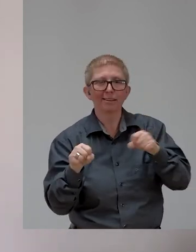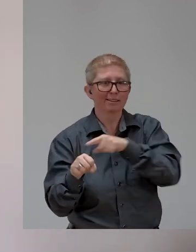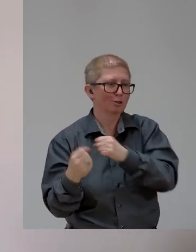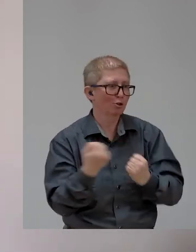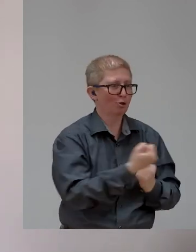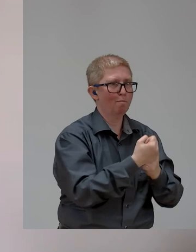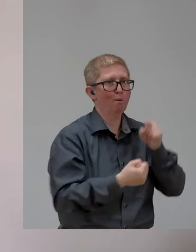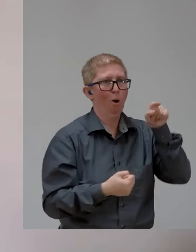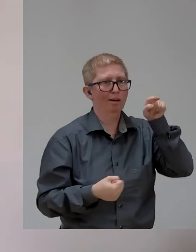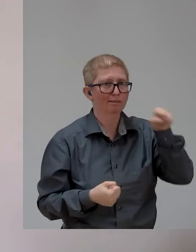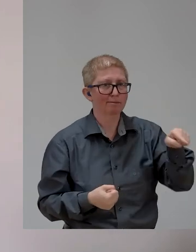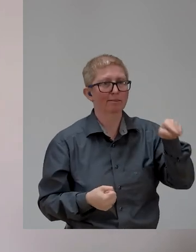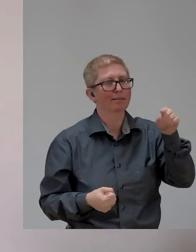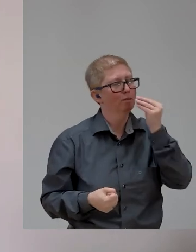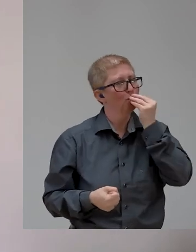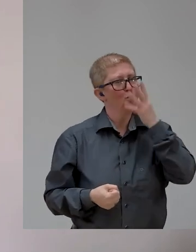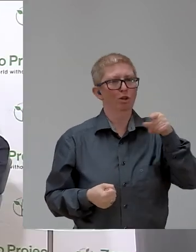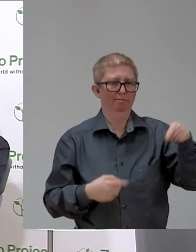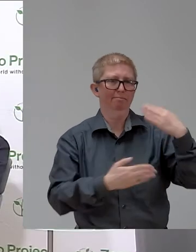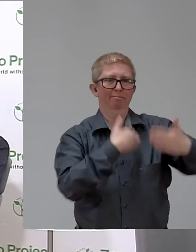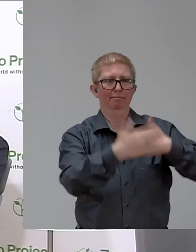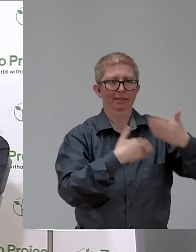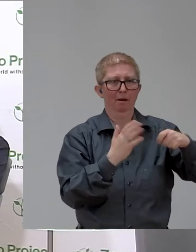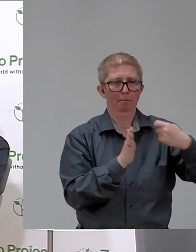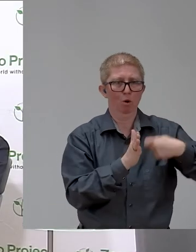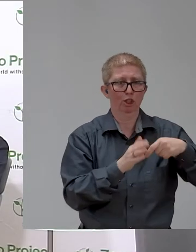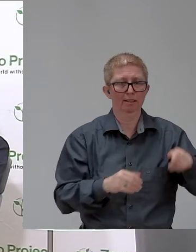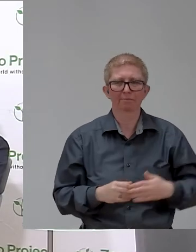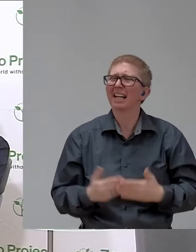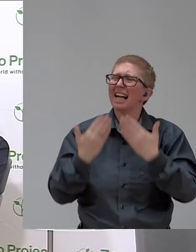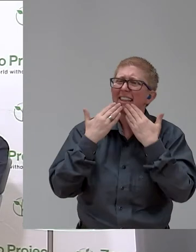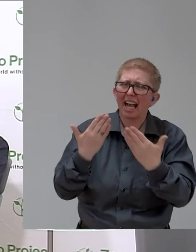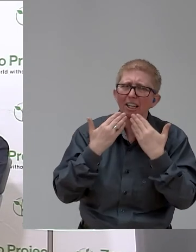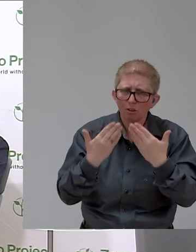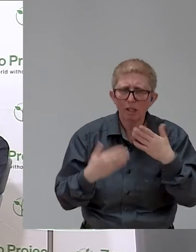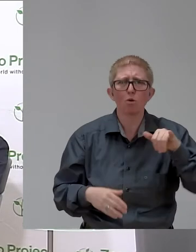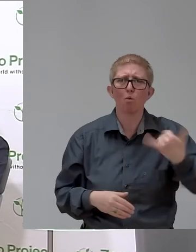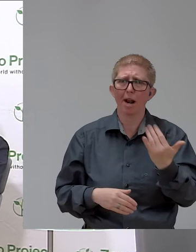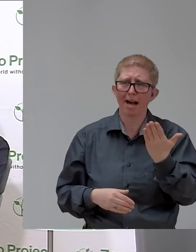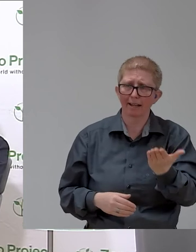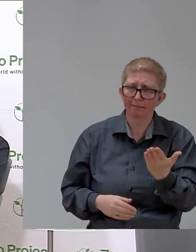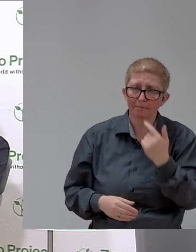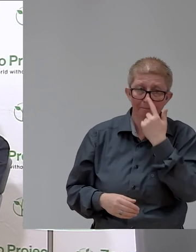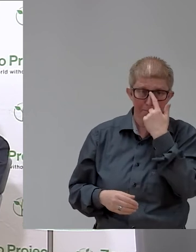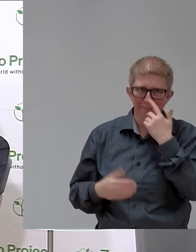Thank you, Julian. Thanks for sharing that. So we've heard, yes, patience, flexibility, perseverance, finding the right local partners,